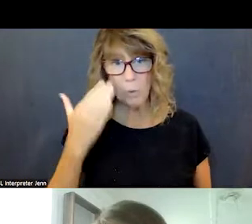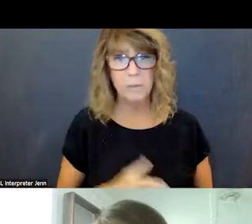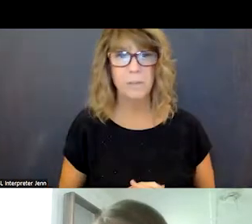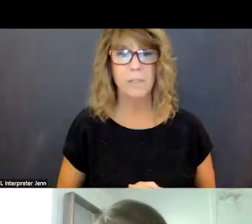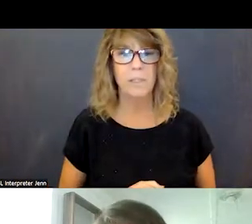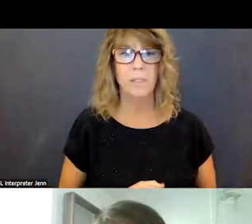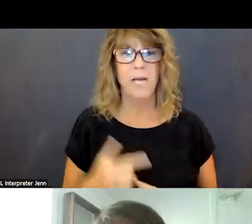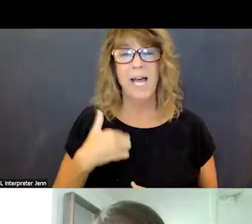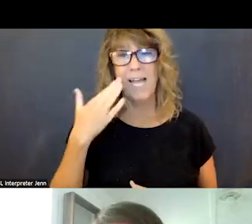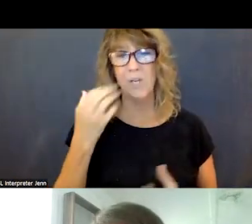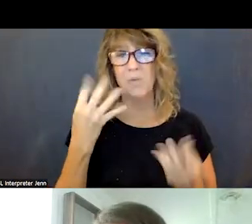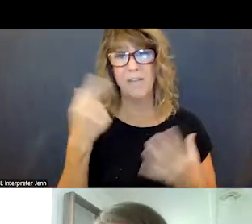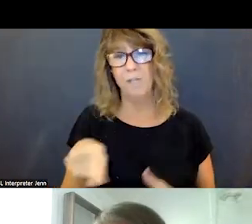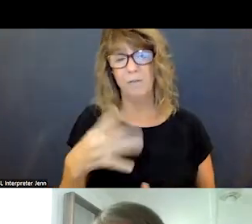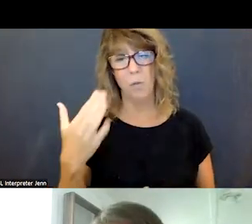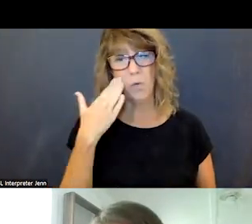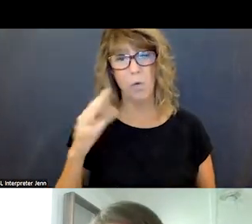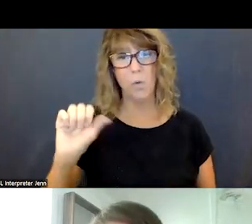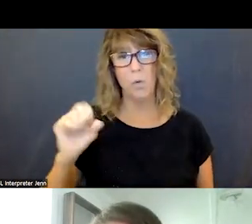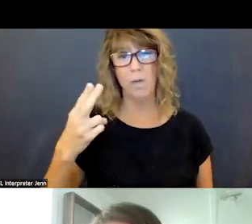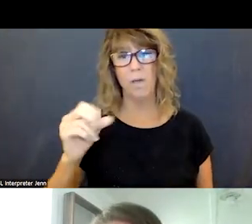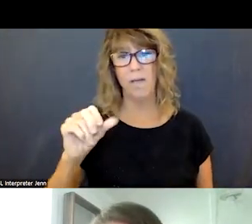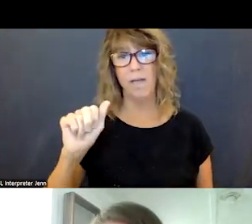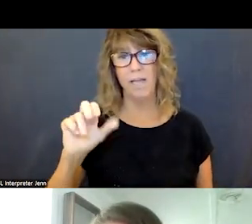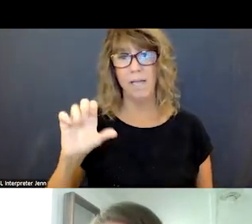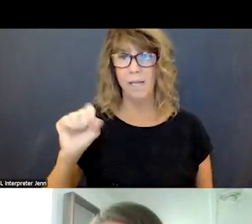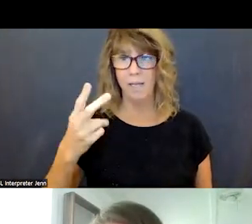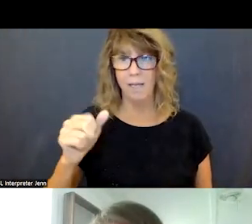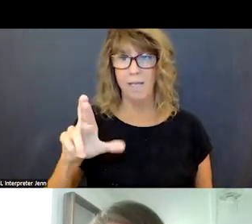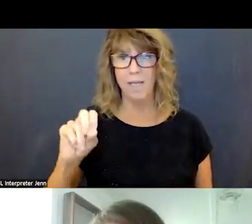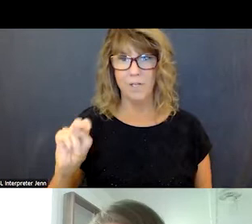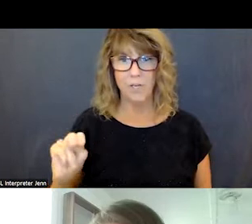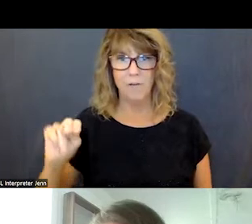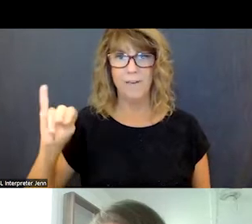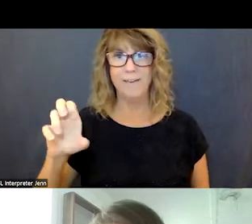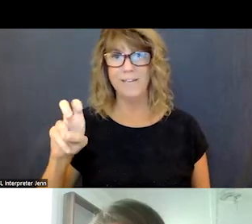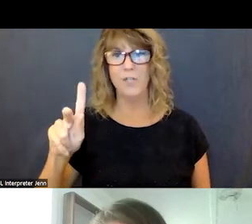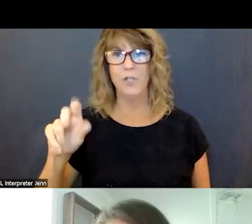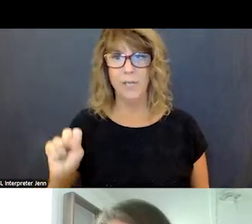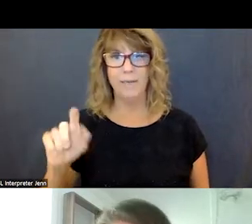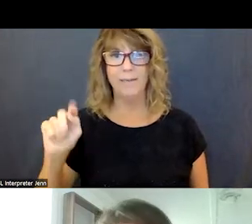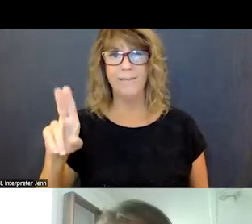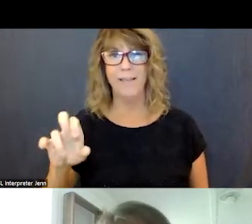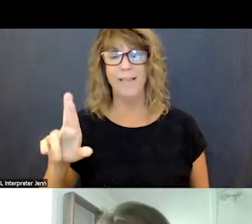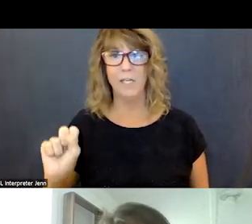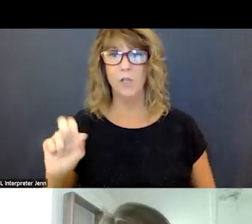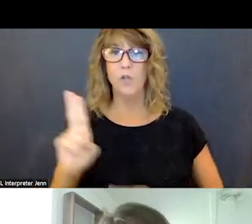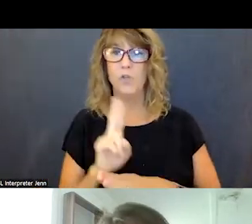know many of you have. Sherry Jenkins Tucker used the phrase often, "I am the evidence," and